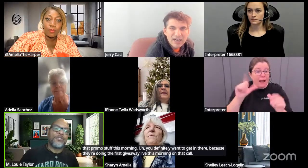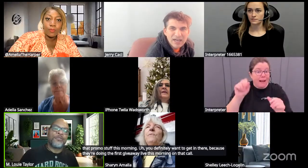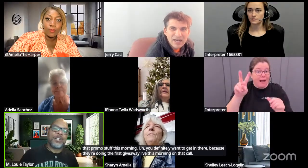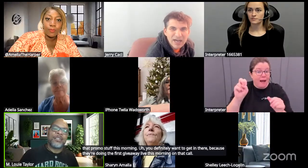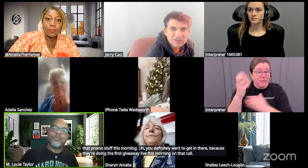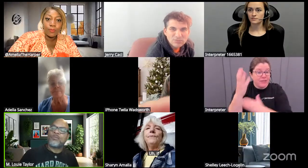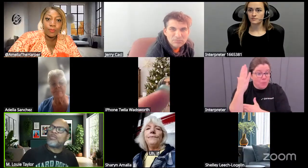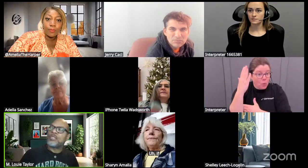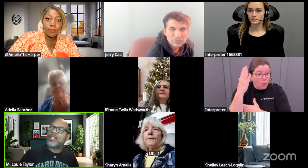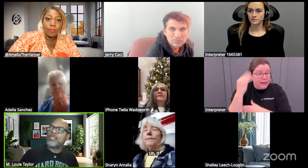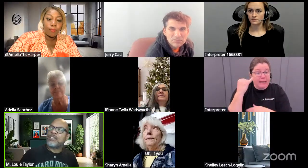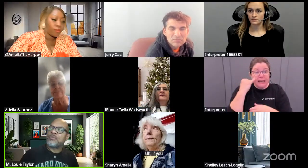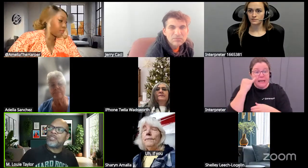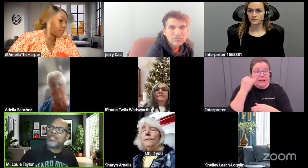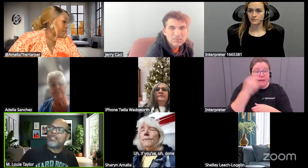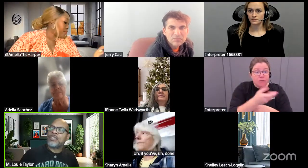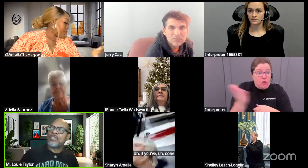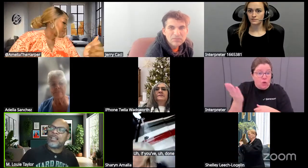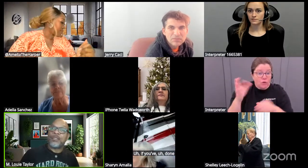If you've